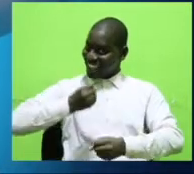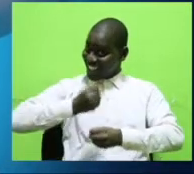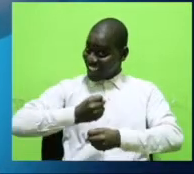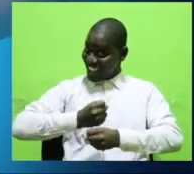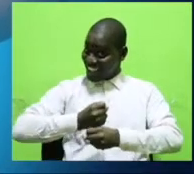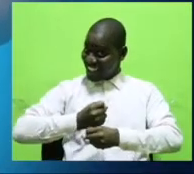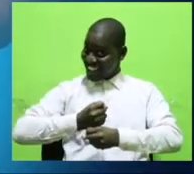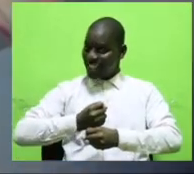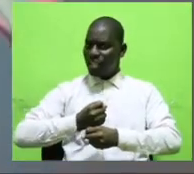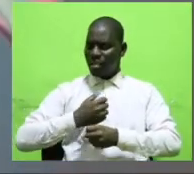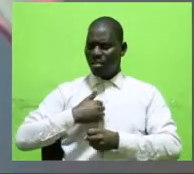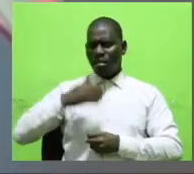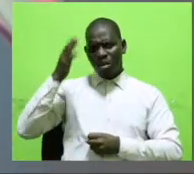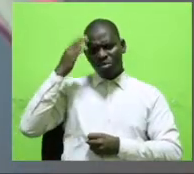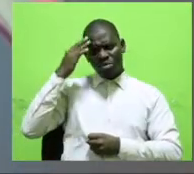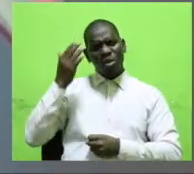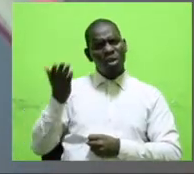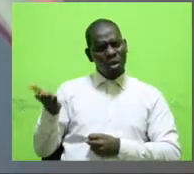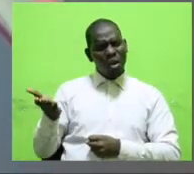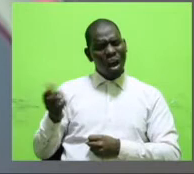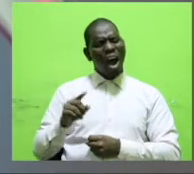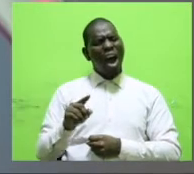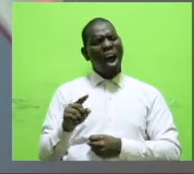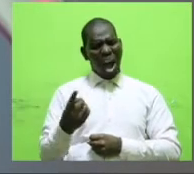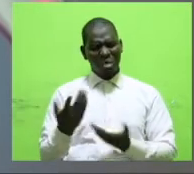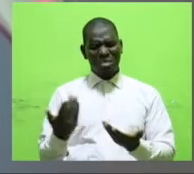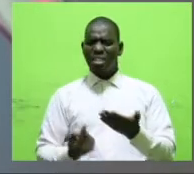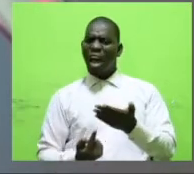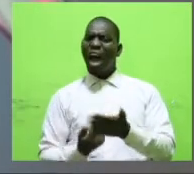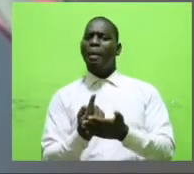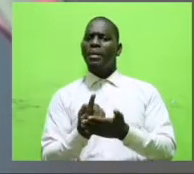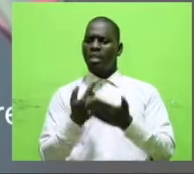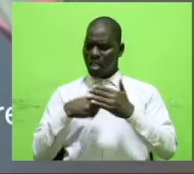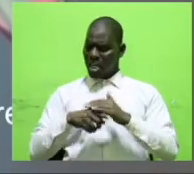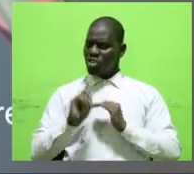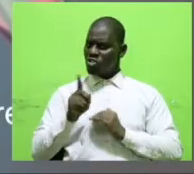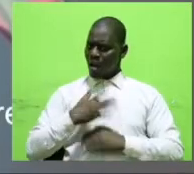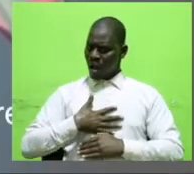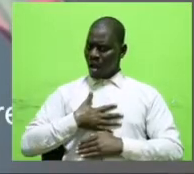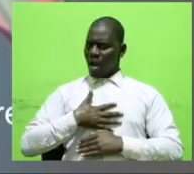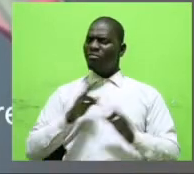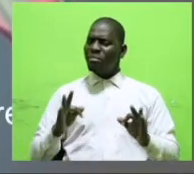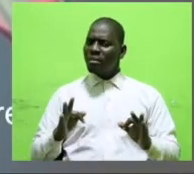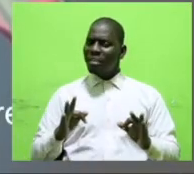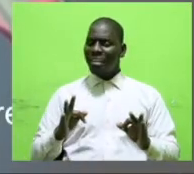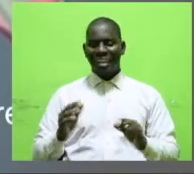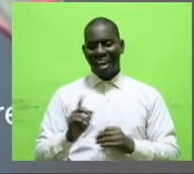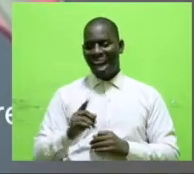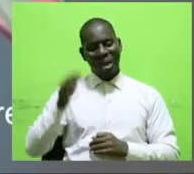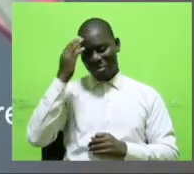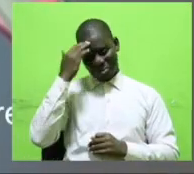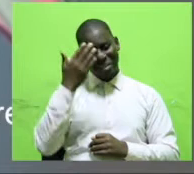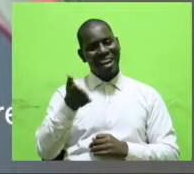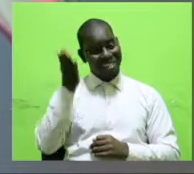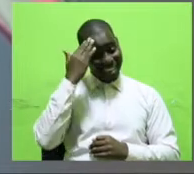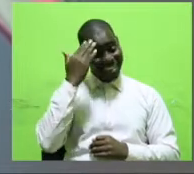did. But then, do you know what is exactly happening inside your lungs? I'm not